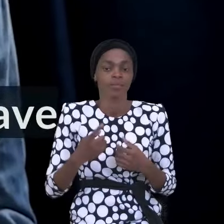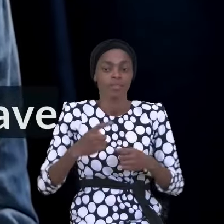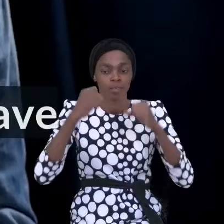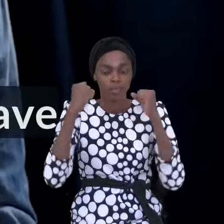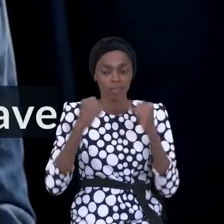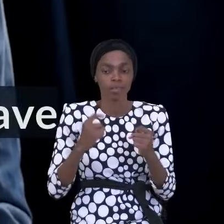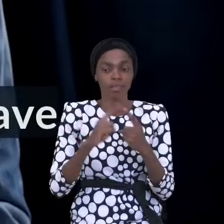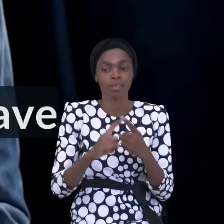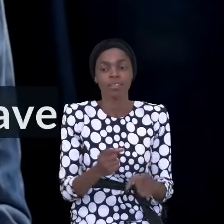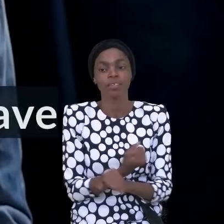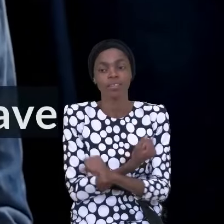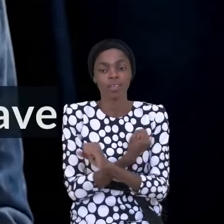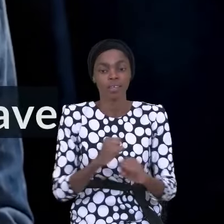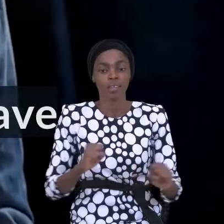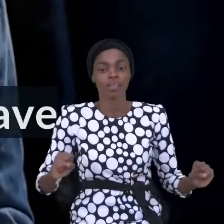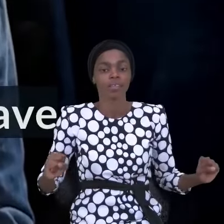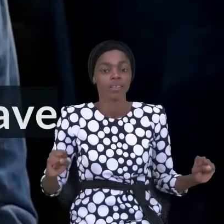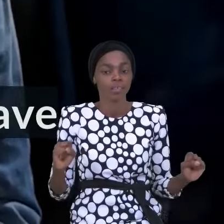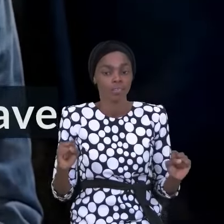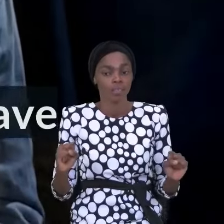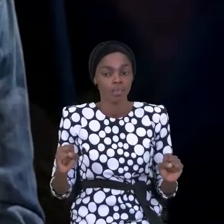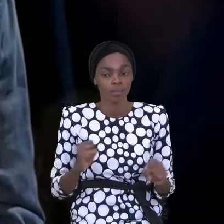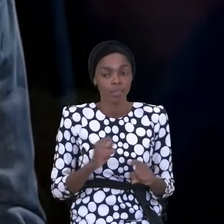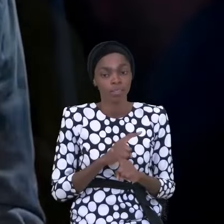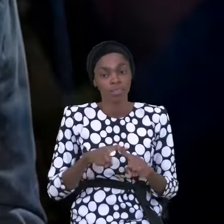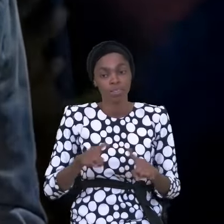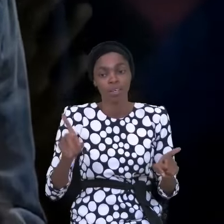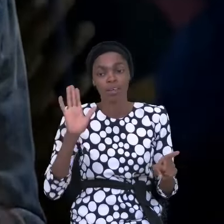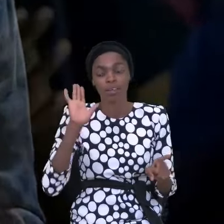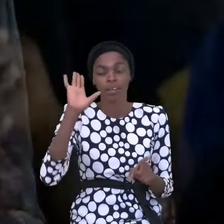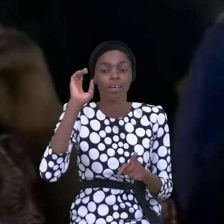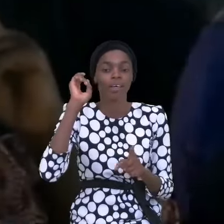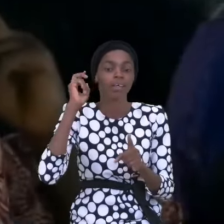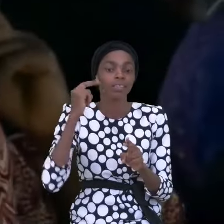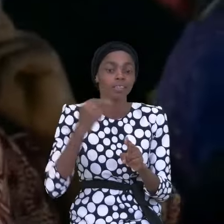to save but your